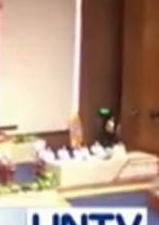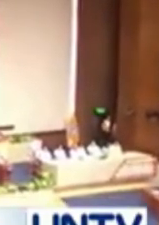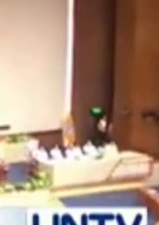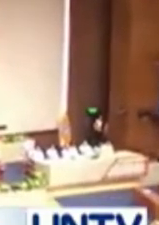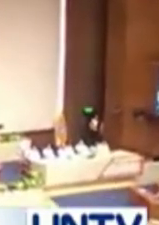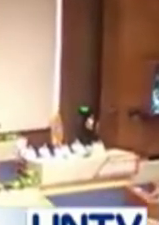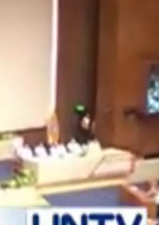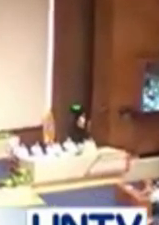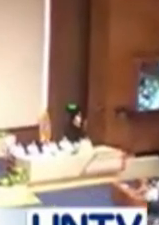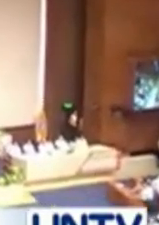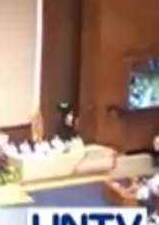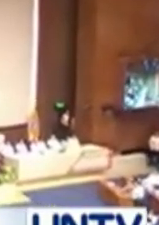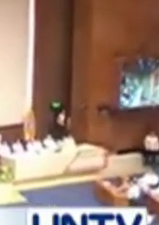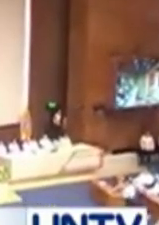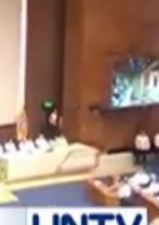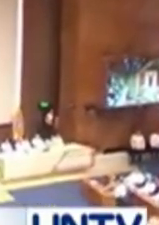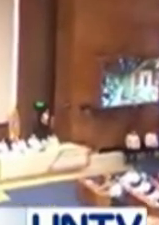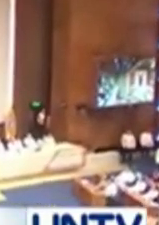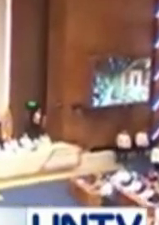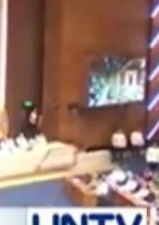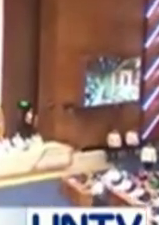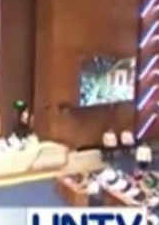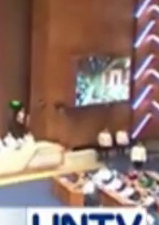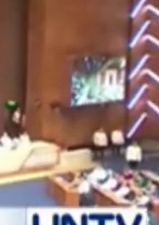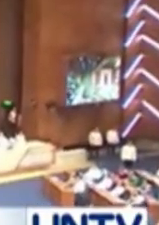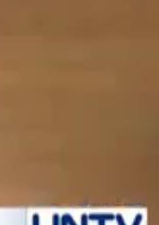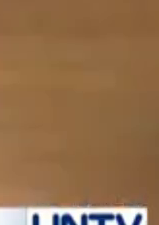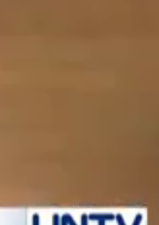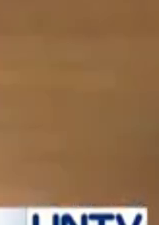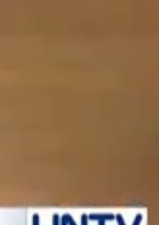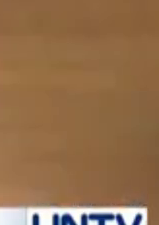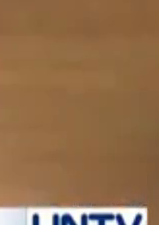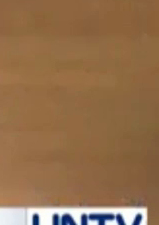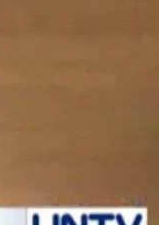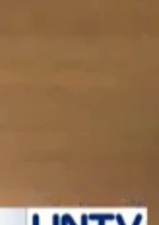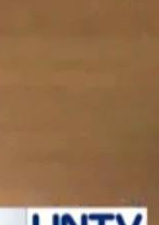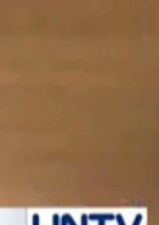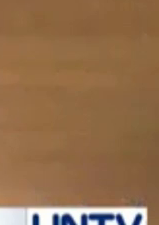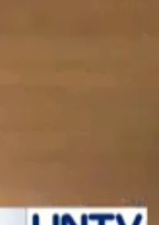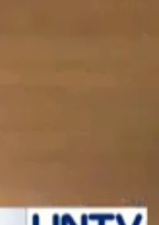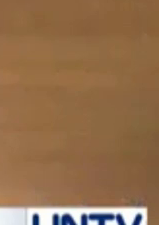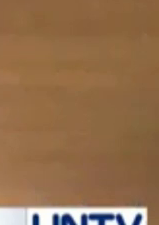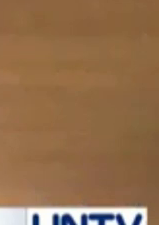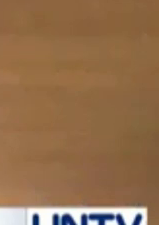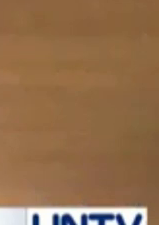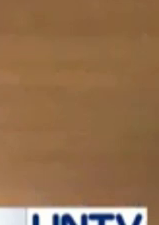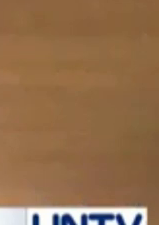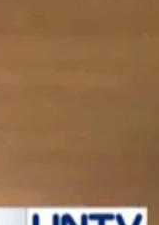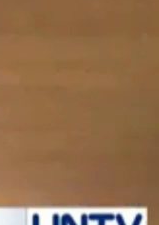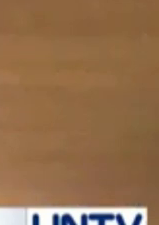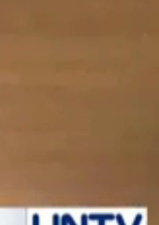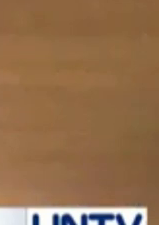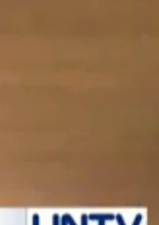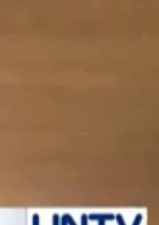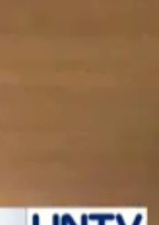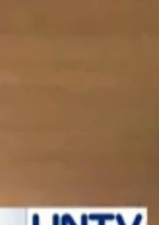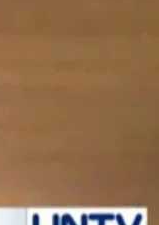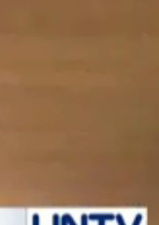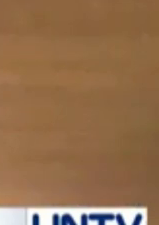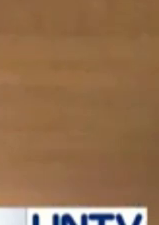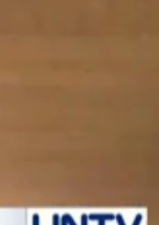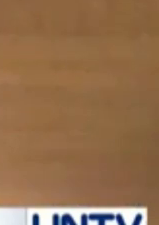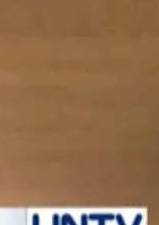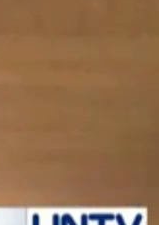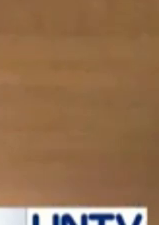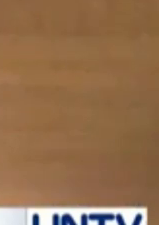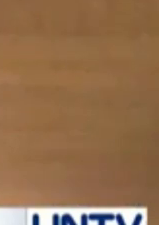asukal. Malaking tulong ang Kadiwa Store na ating muling binuhay at inilunsad. Ang